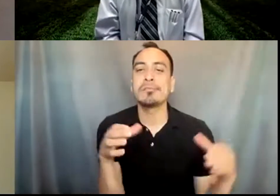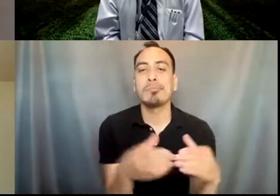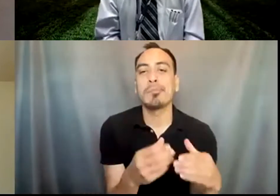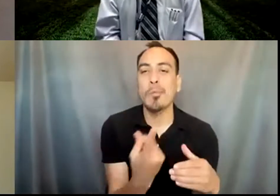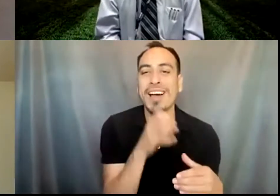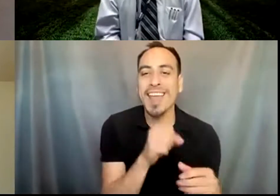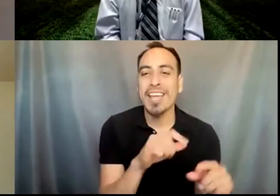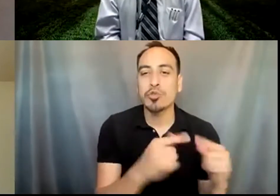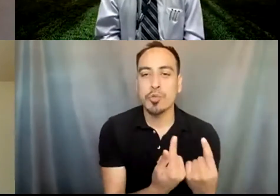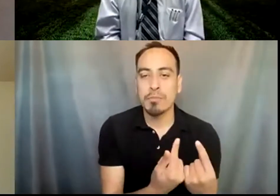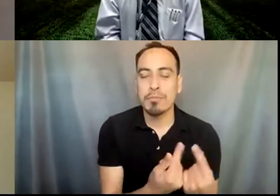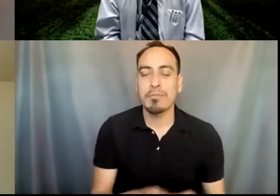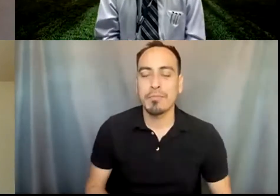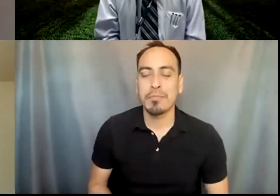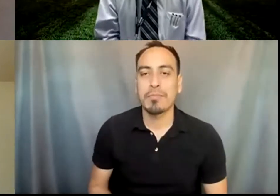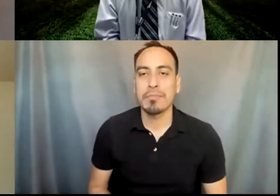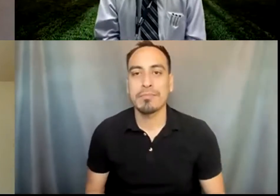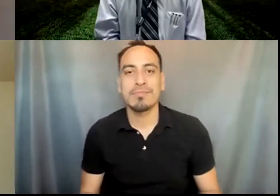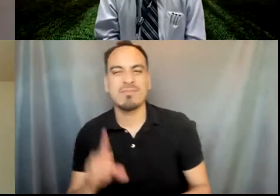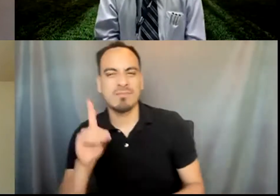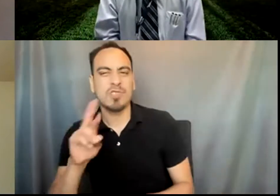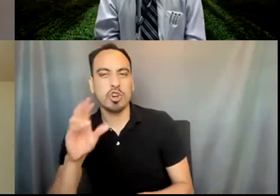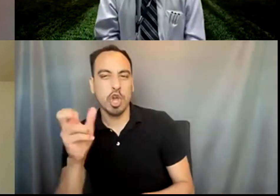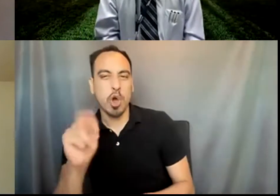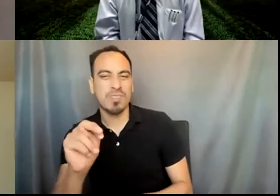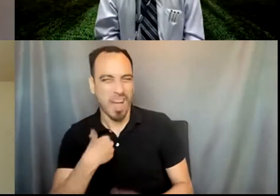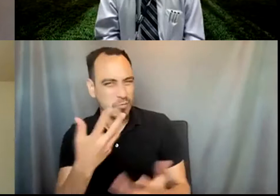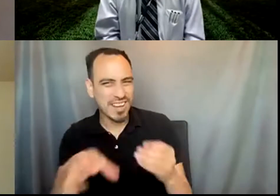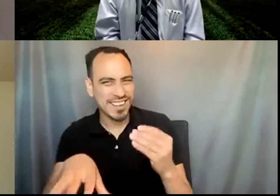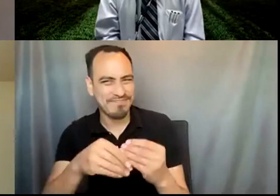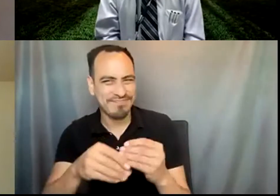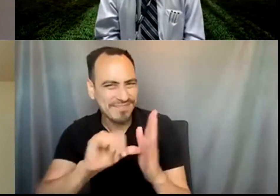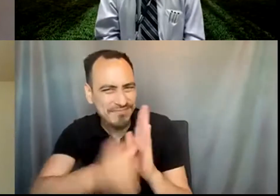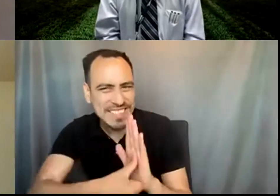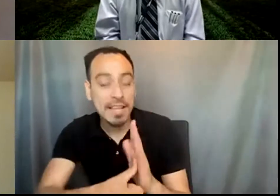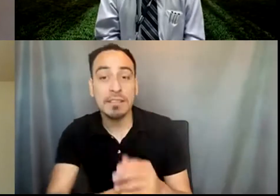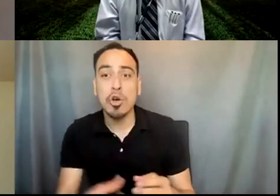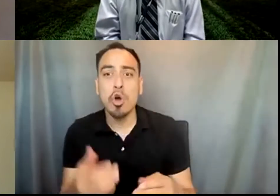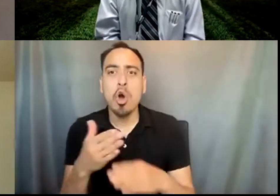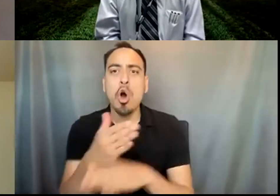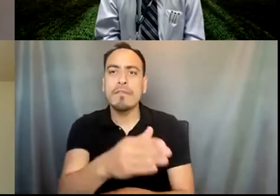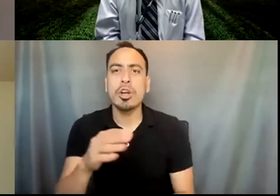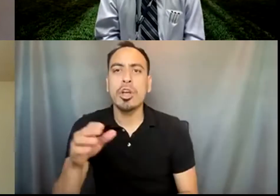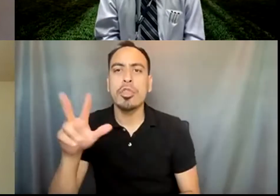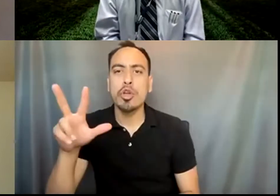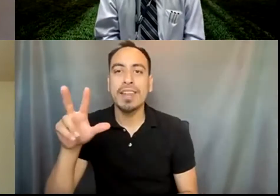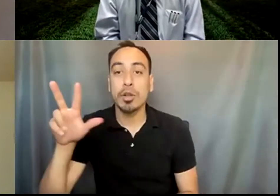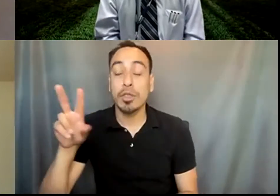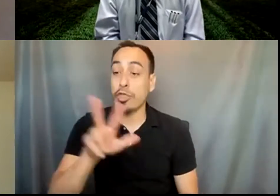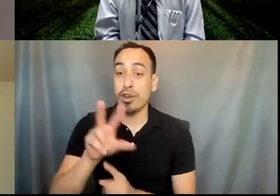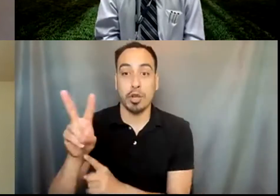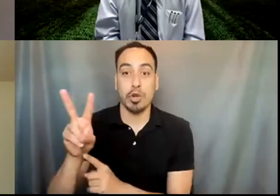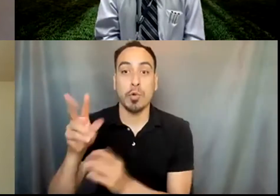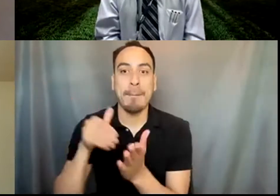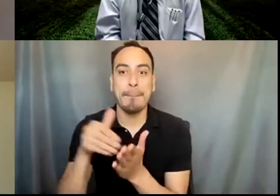Just to re-emphasize that, right? There have been over 32 million cases in the United States. There are